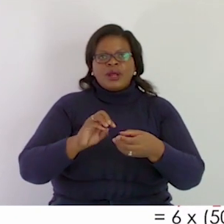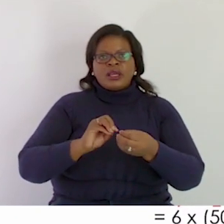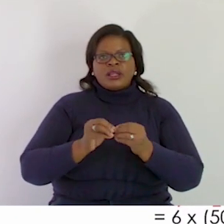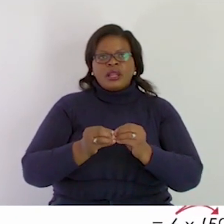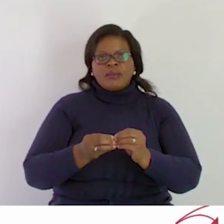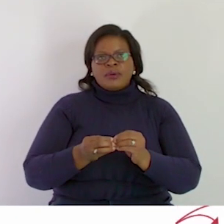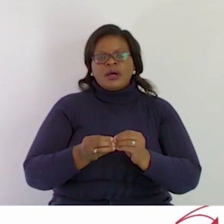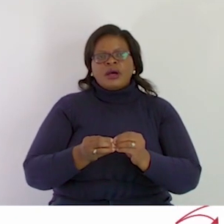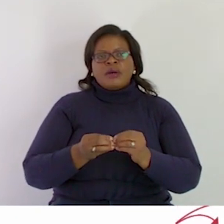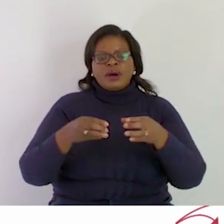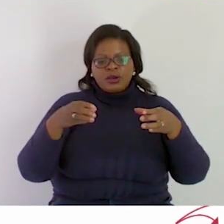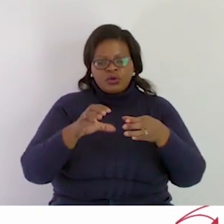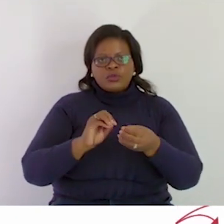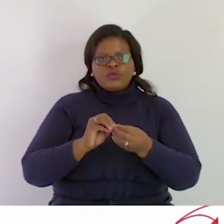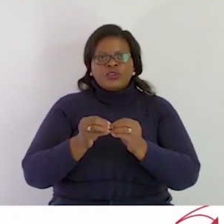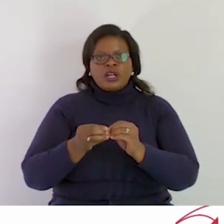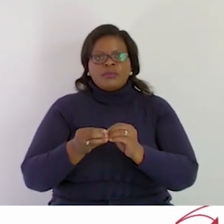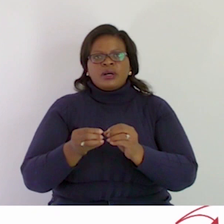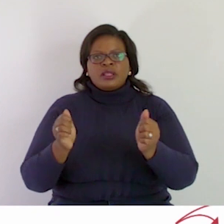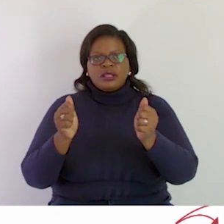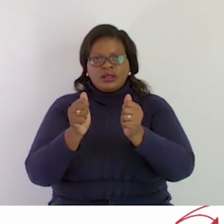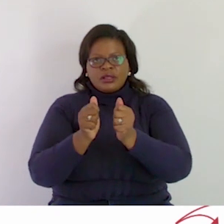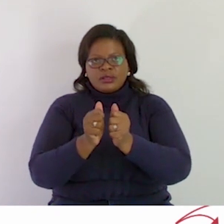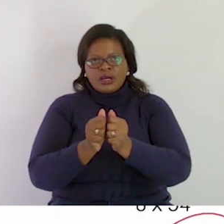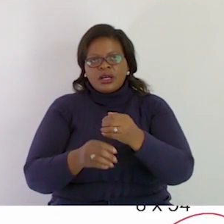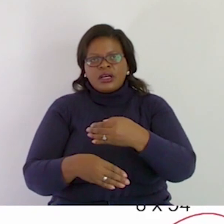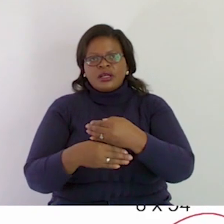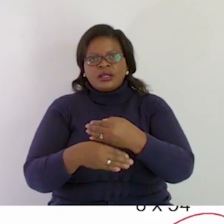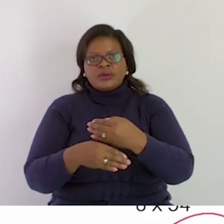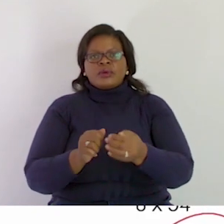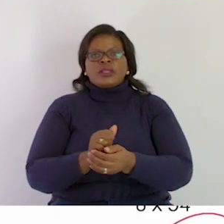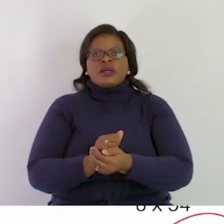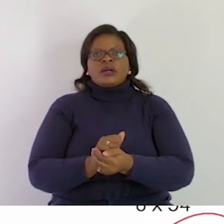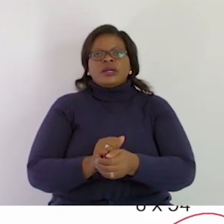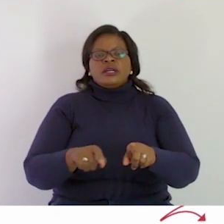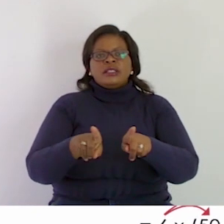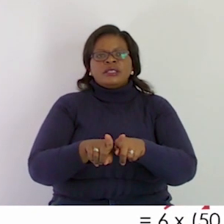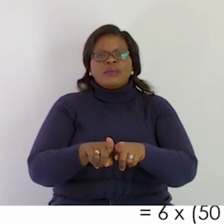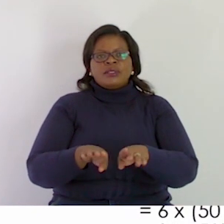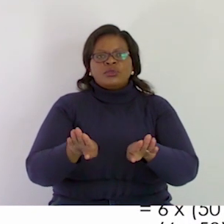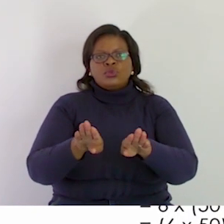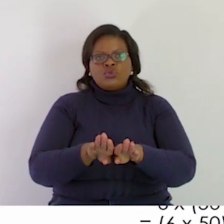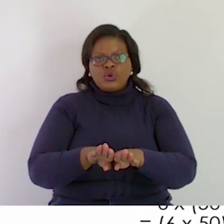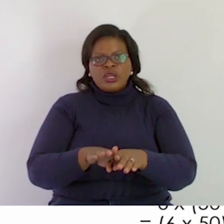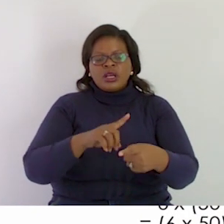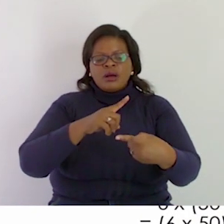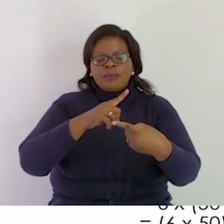group of numbers added together is the same as doing each multiplication